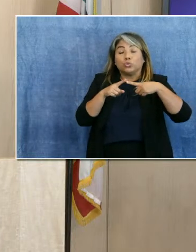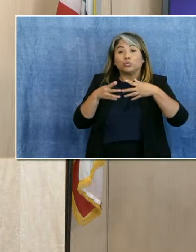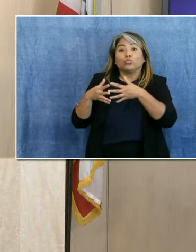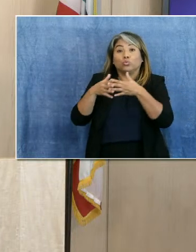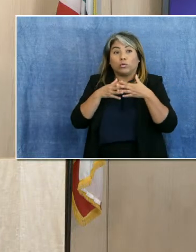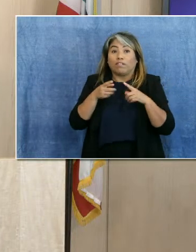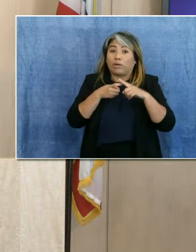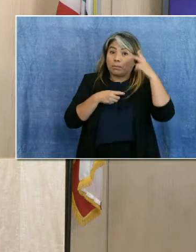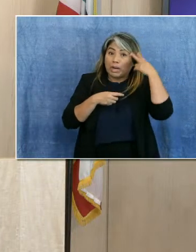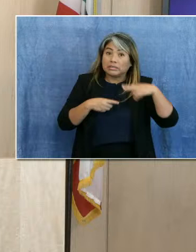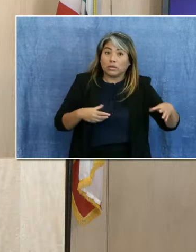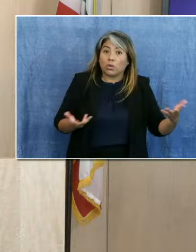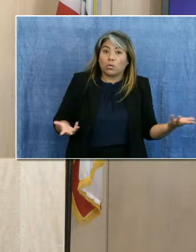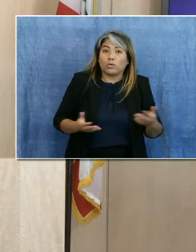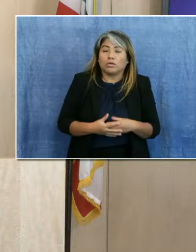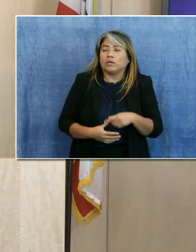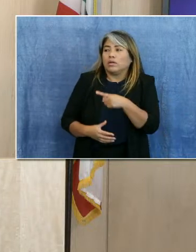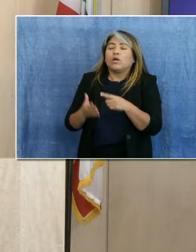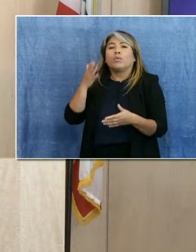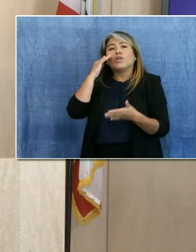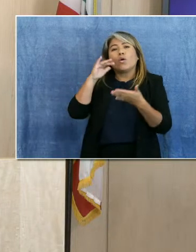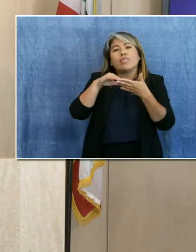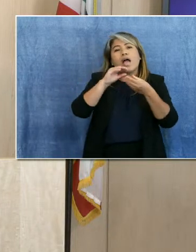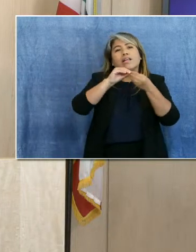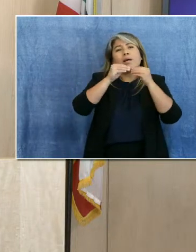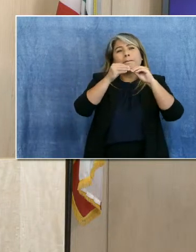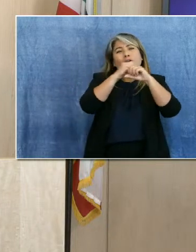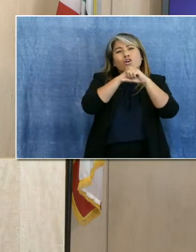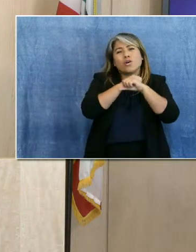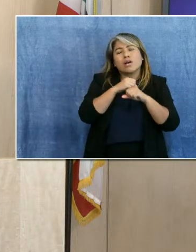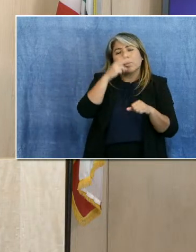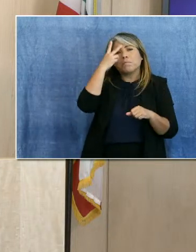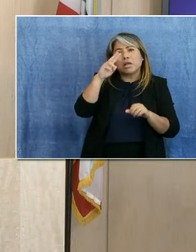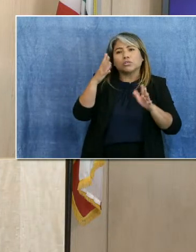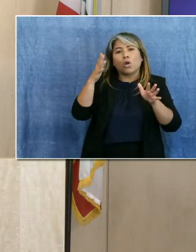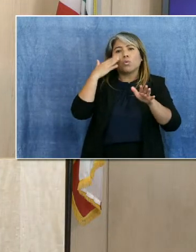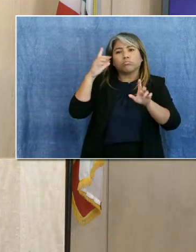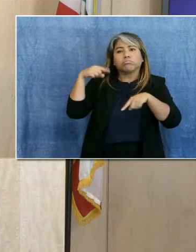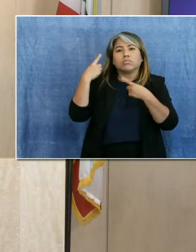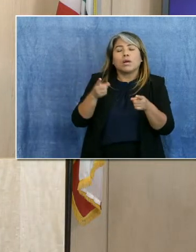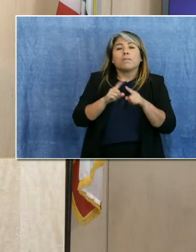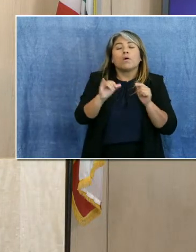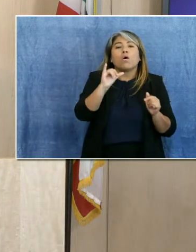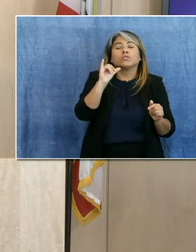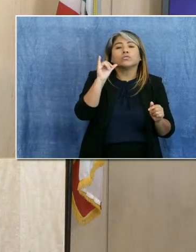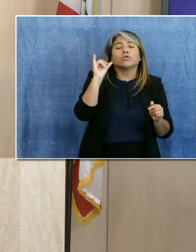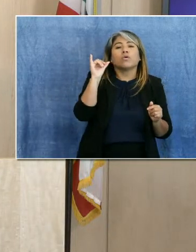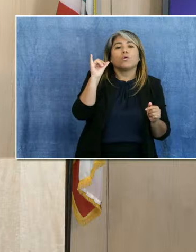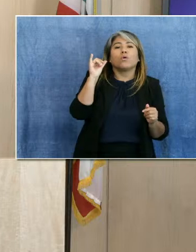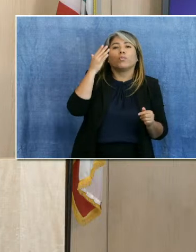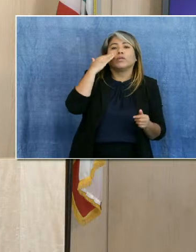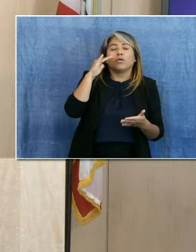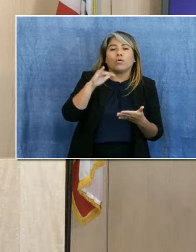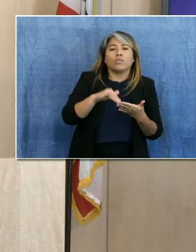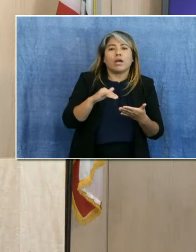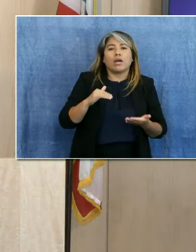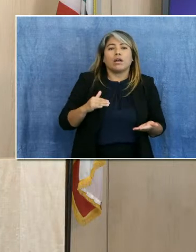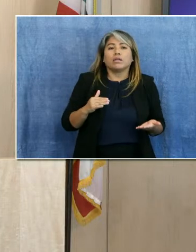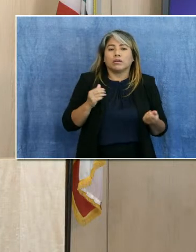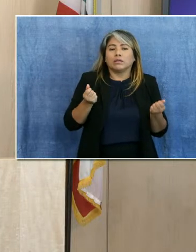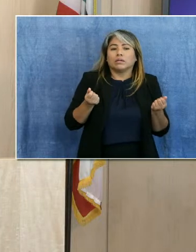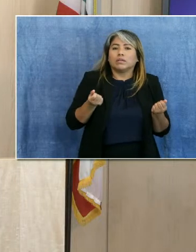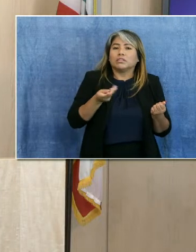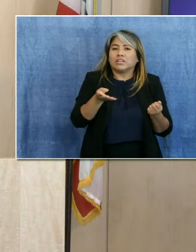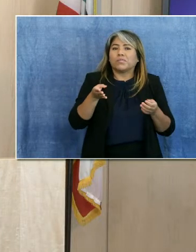we know what the stats have been in Mexico, but we also know that there are